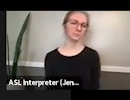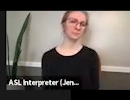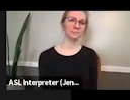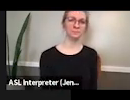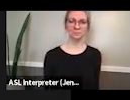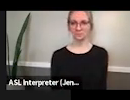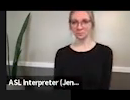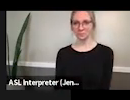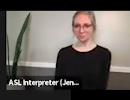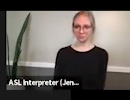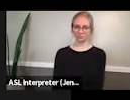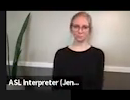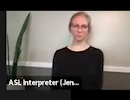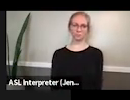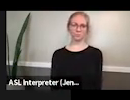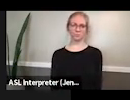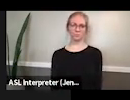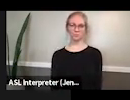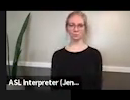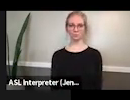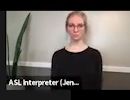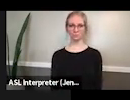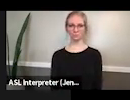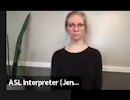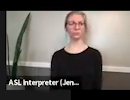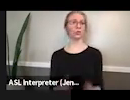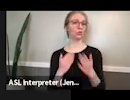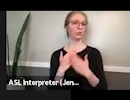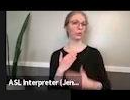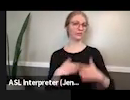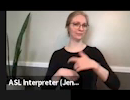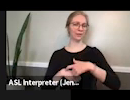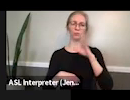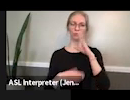let's look about assessment. The rest of our time, we're going to talk about assessment.